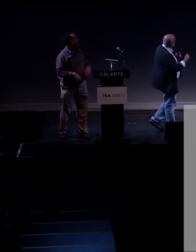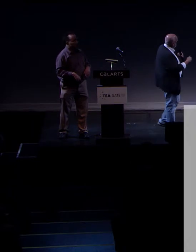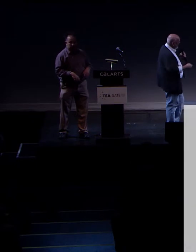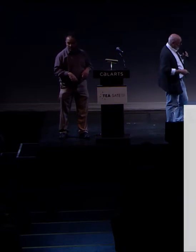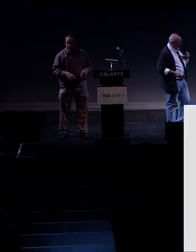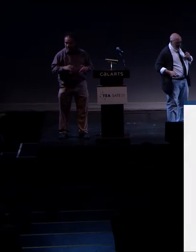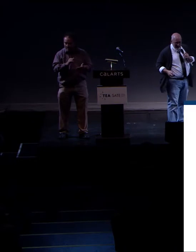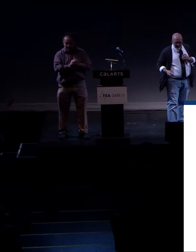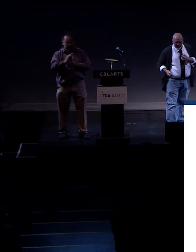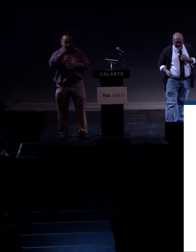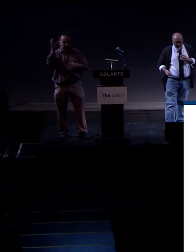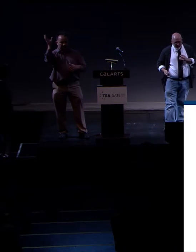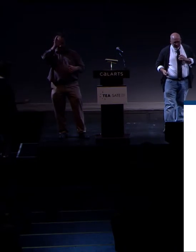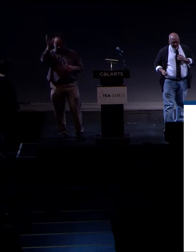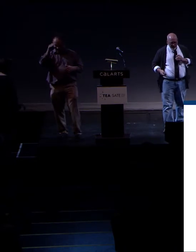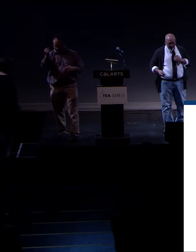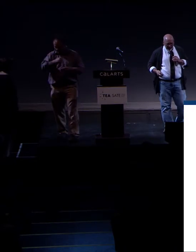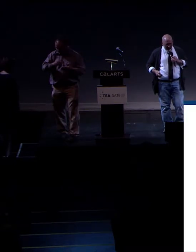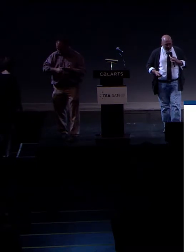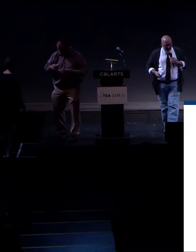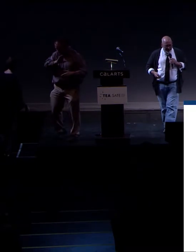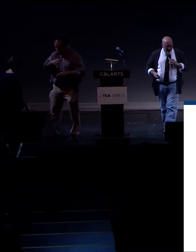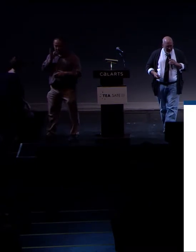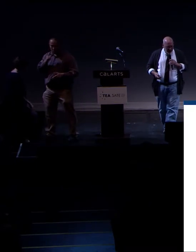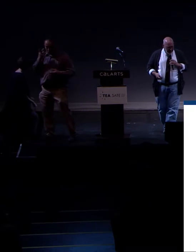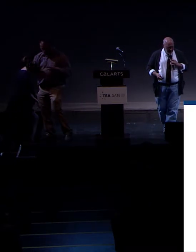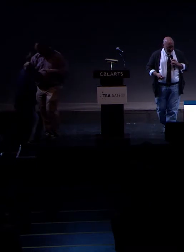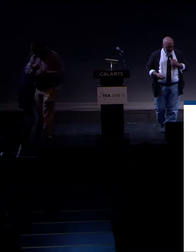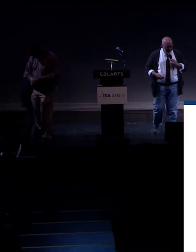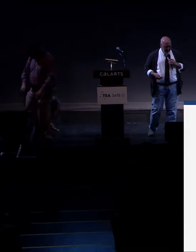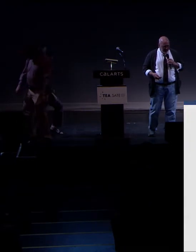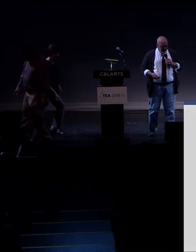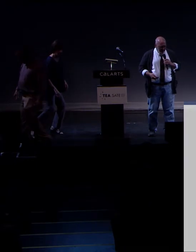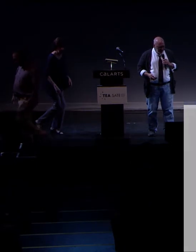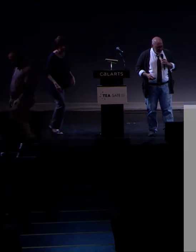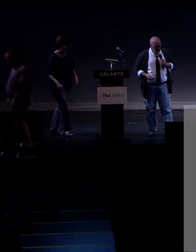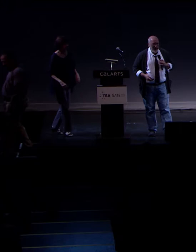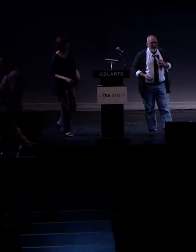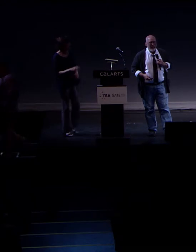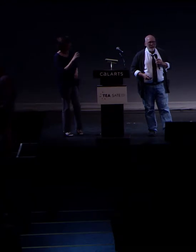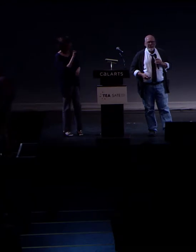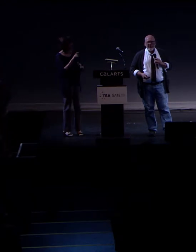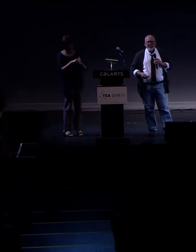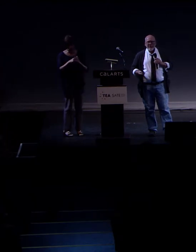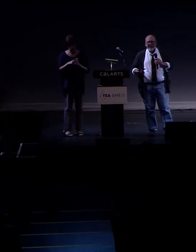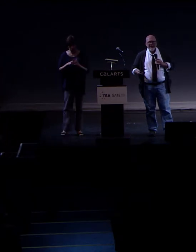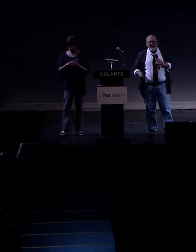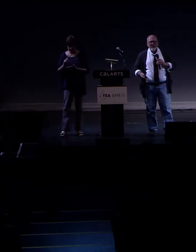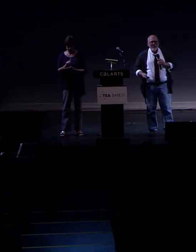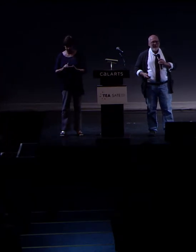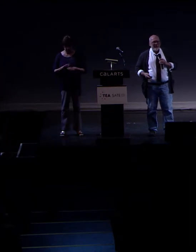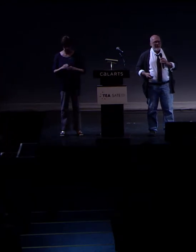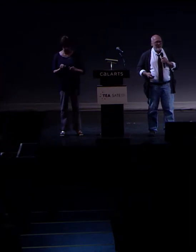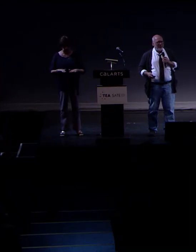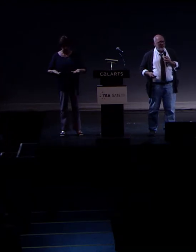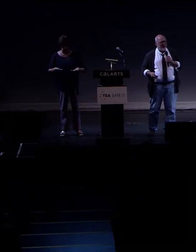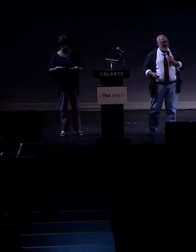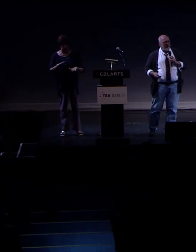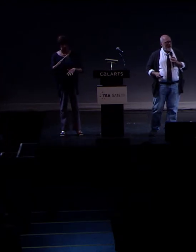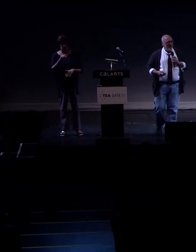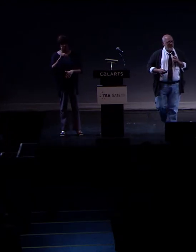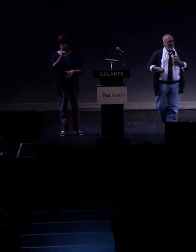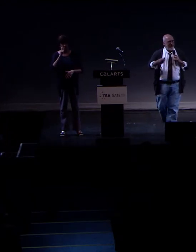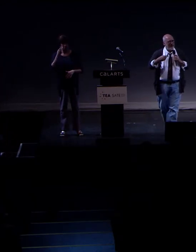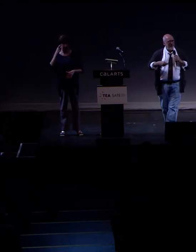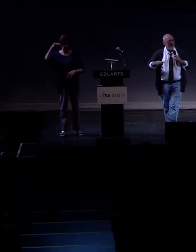This was just a concept sketch. Obviously, it was never going to look like that. I started crafting the experience on the ground. What's it going to look like? Because nobody's going to see the bird's eye